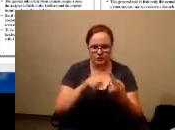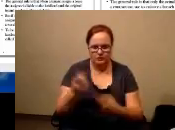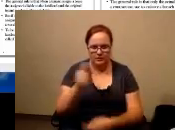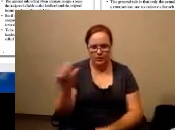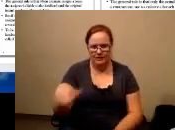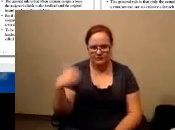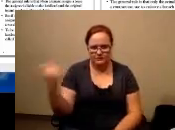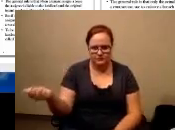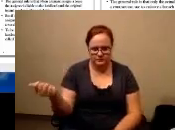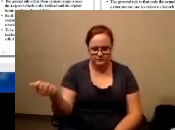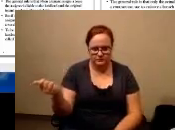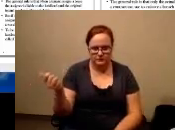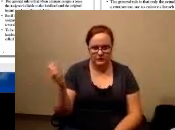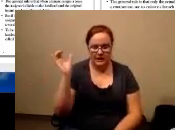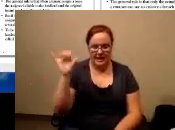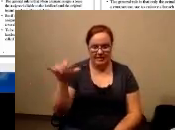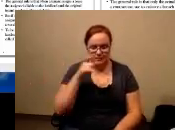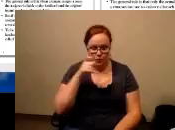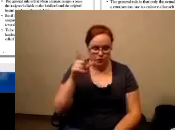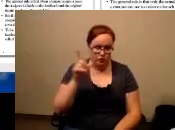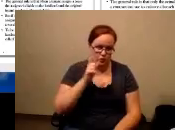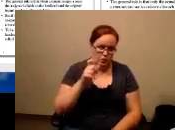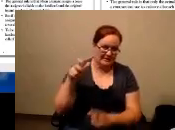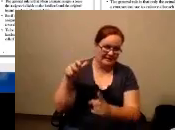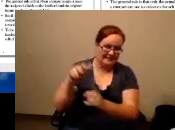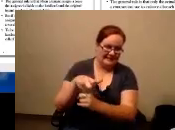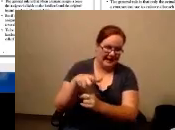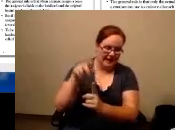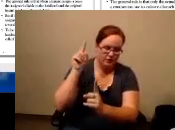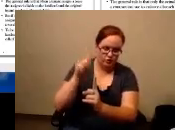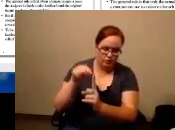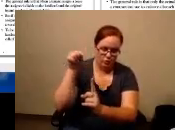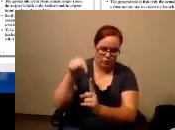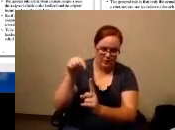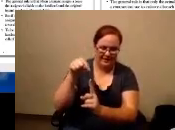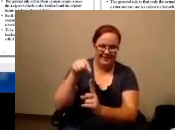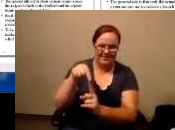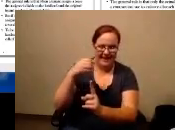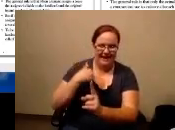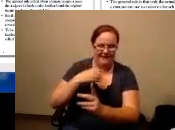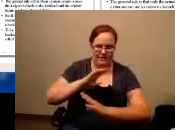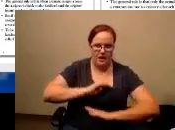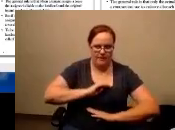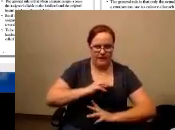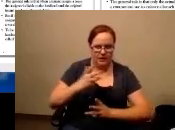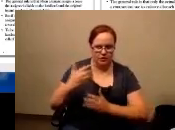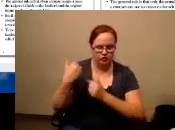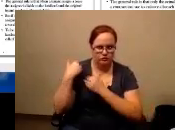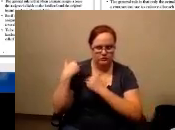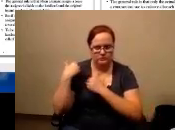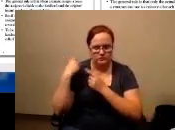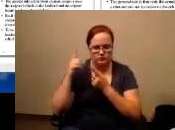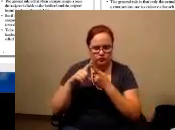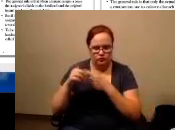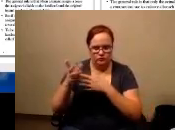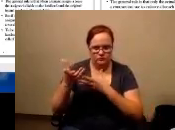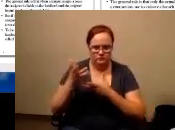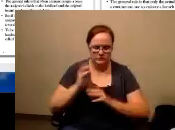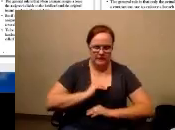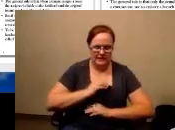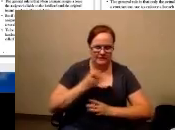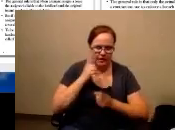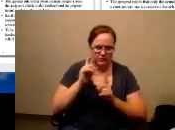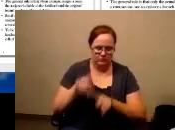else. And the assignee now has the obligation to fulfill. I mean, they literally step into the shoes of the